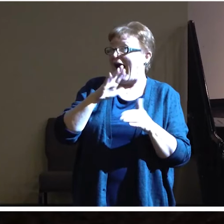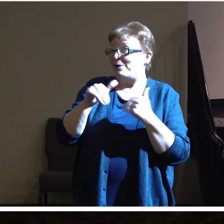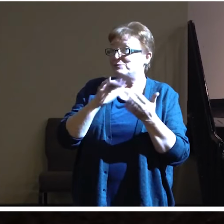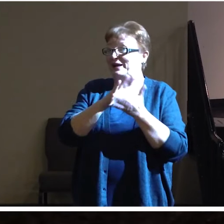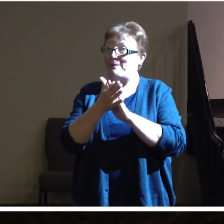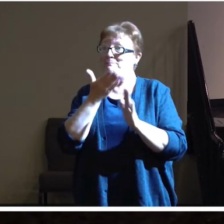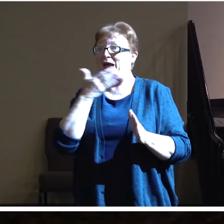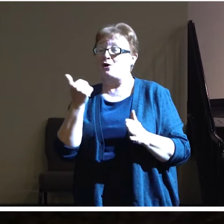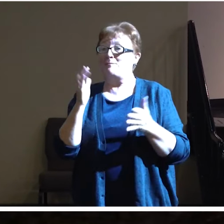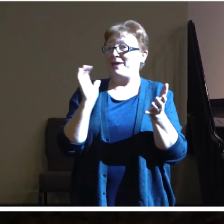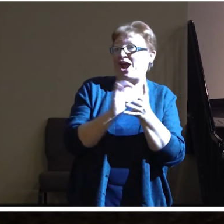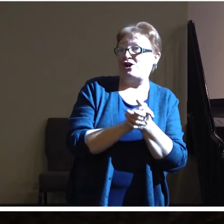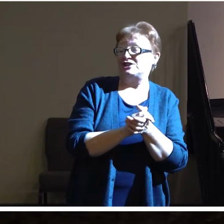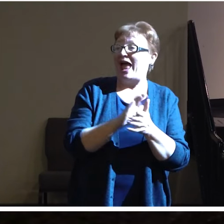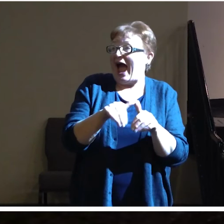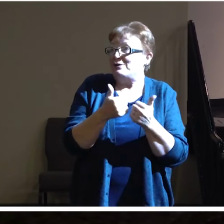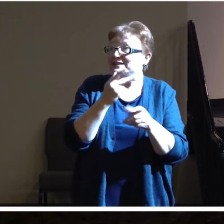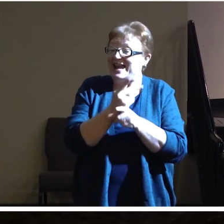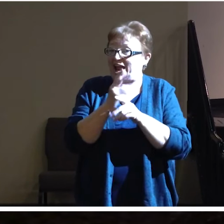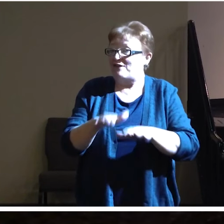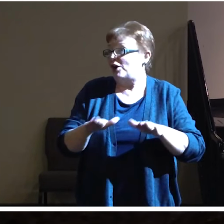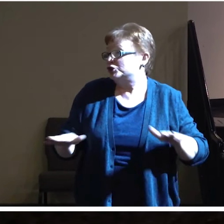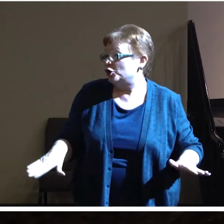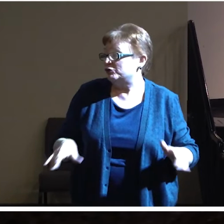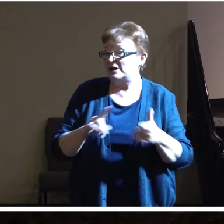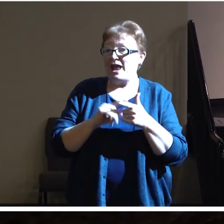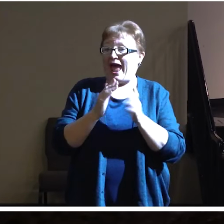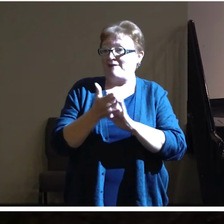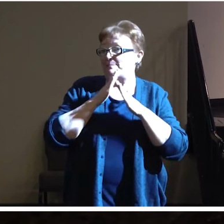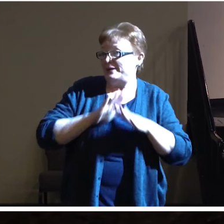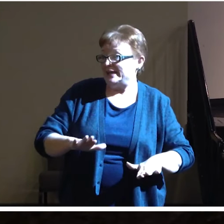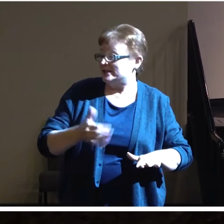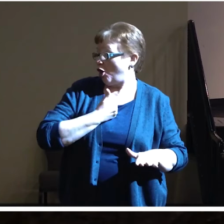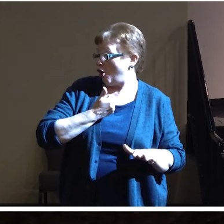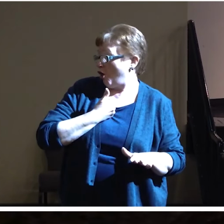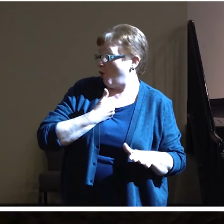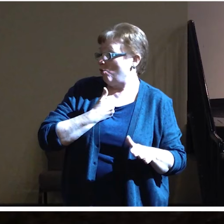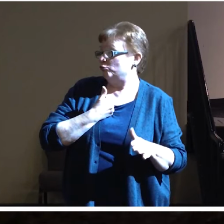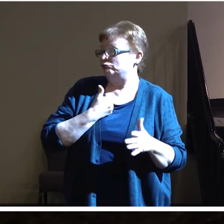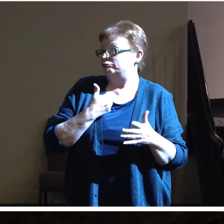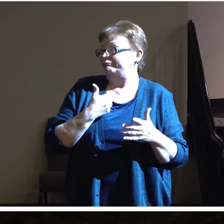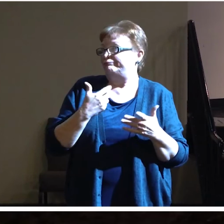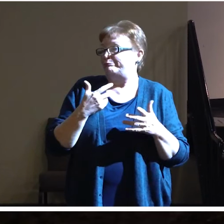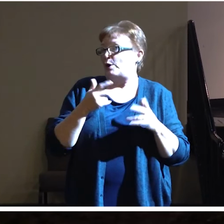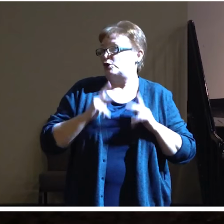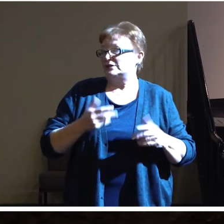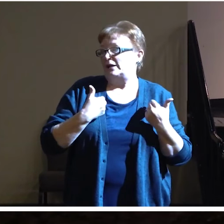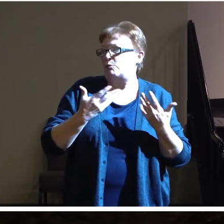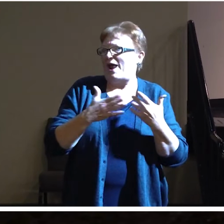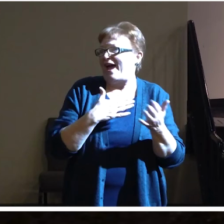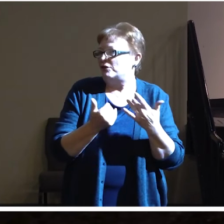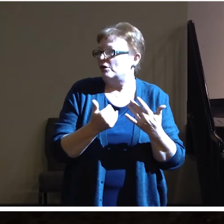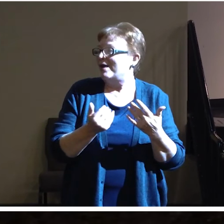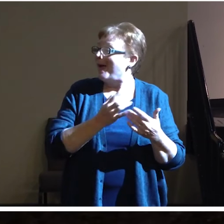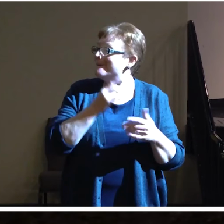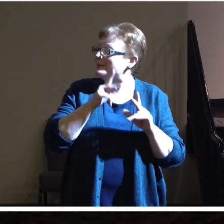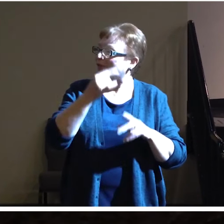take care of our children or be at peace with our own flaws. People